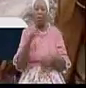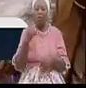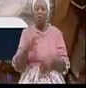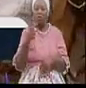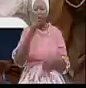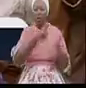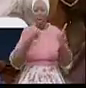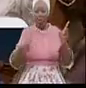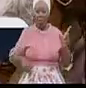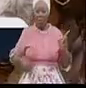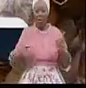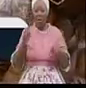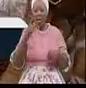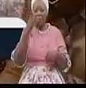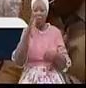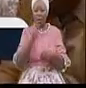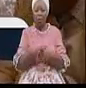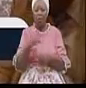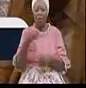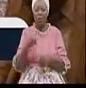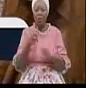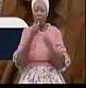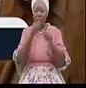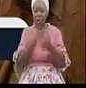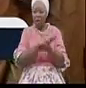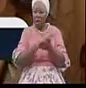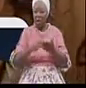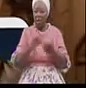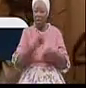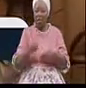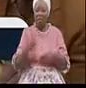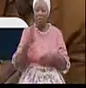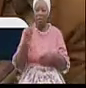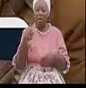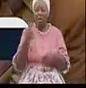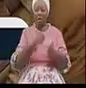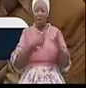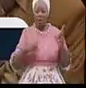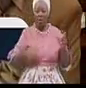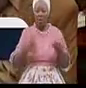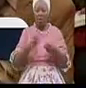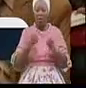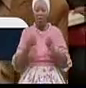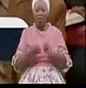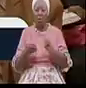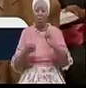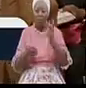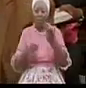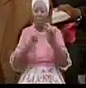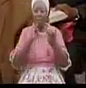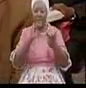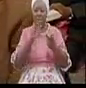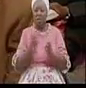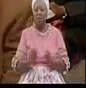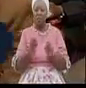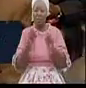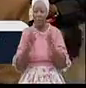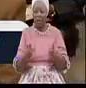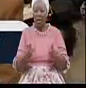the Lord. The promise of cleansing by the Lord. Number three, the privilege